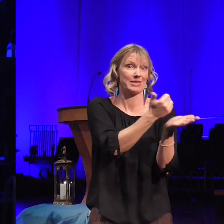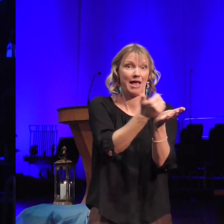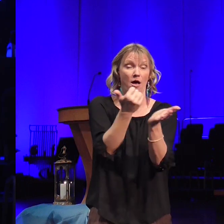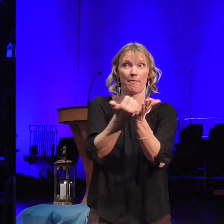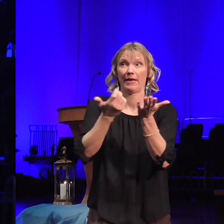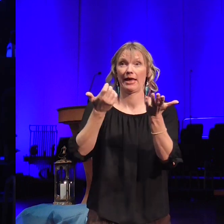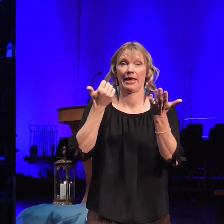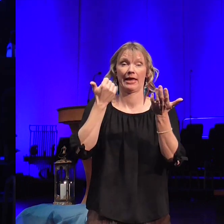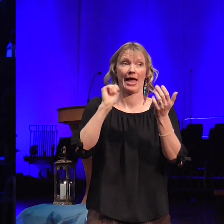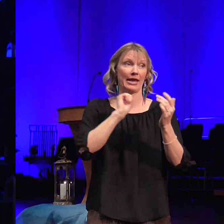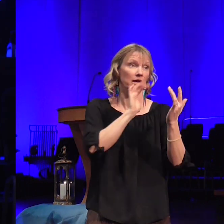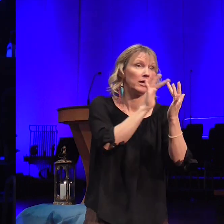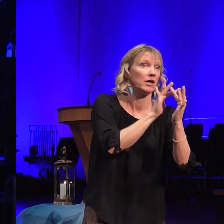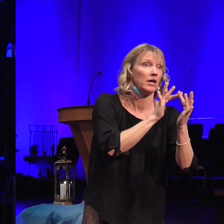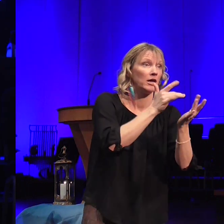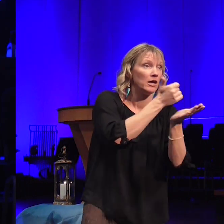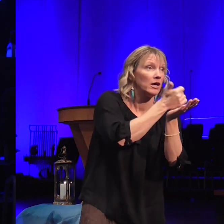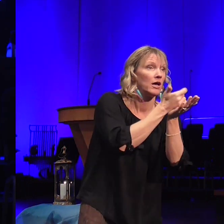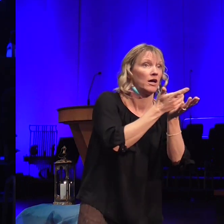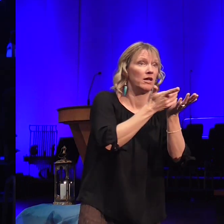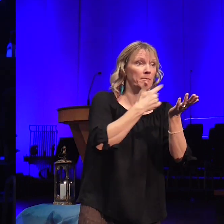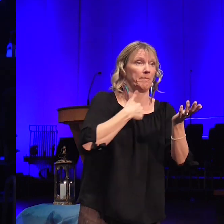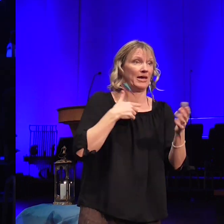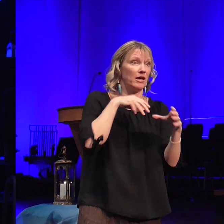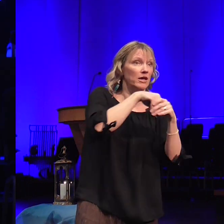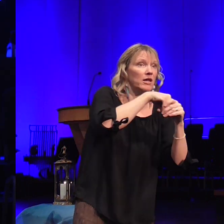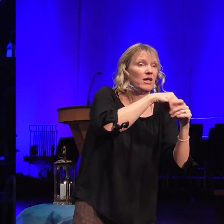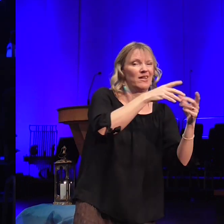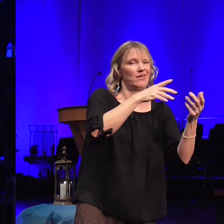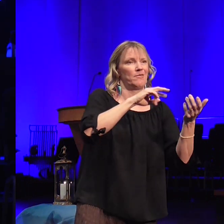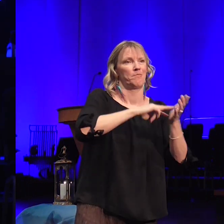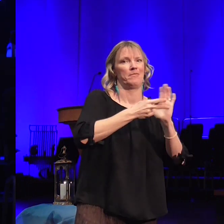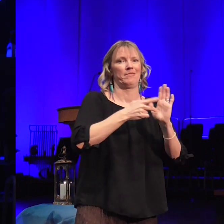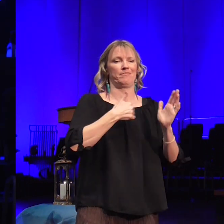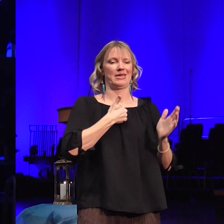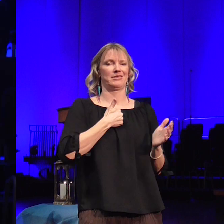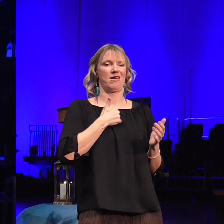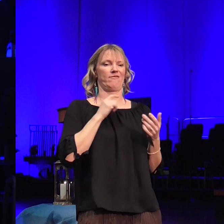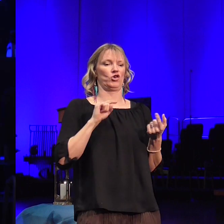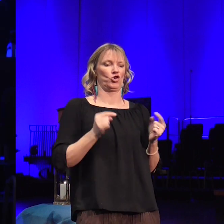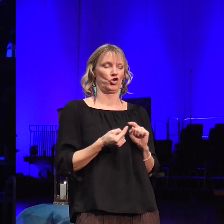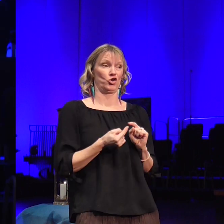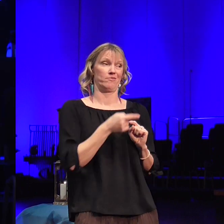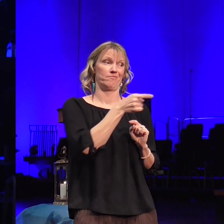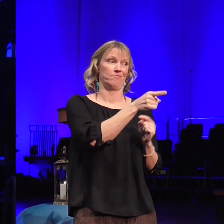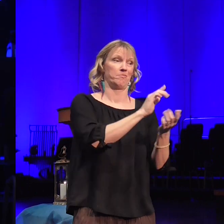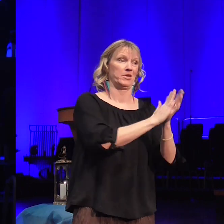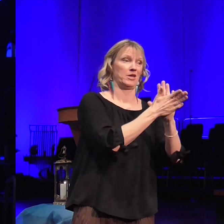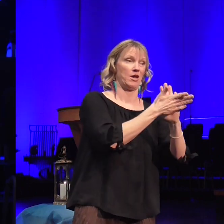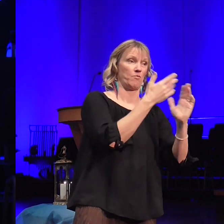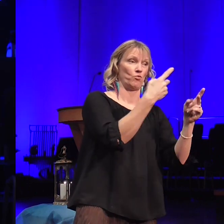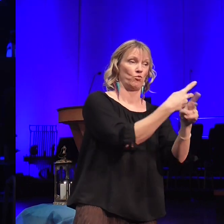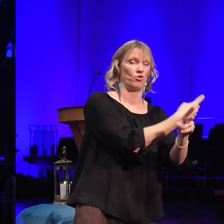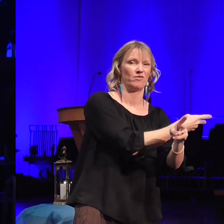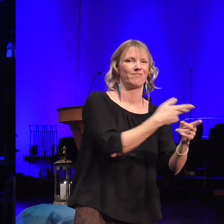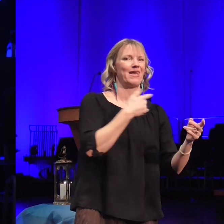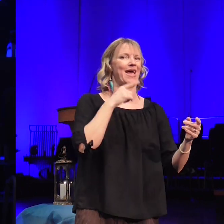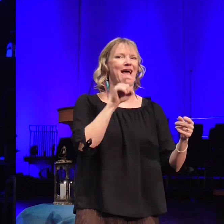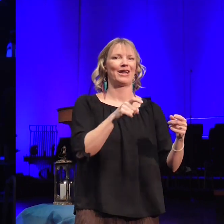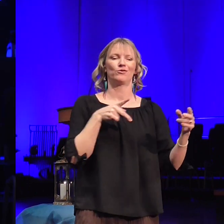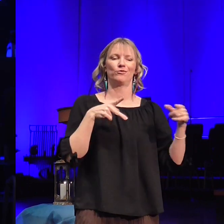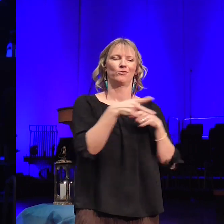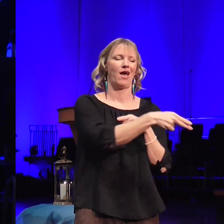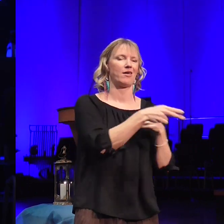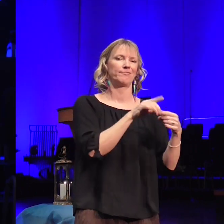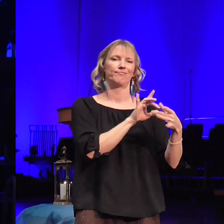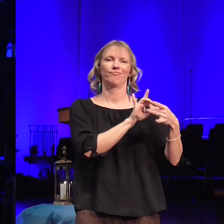Any reaching out or participating on my part was going to wind up in me getting hurt and this person probably getting worse. And so I had to cut off contact with this person. And I